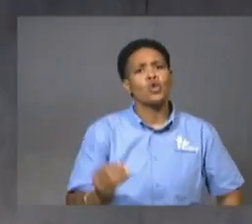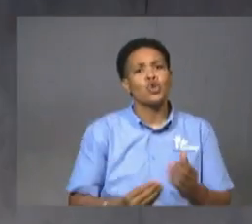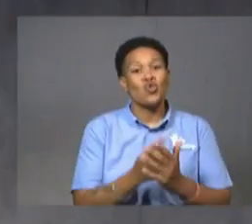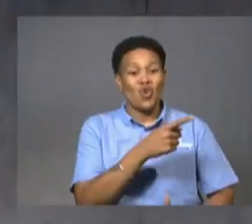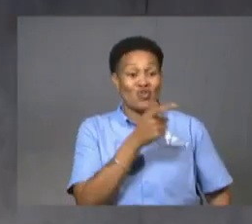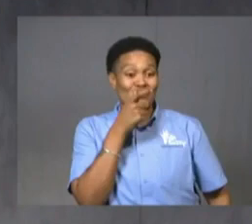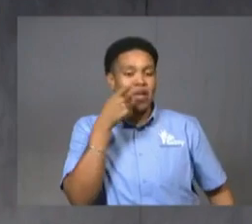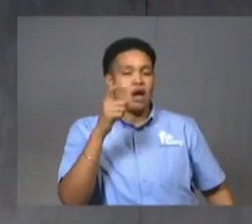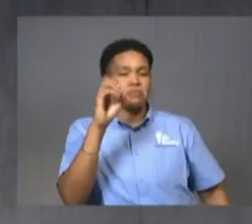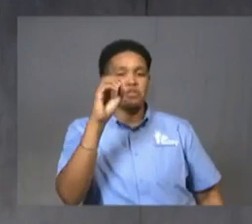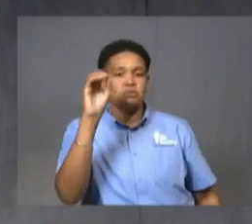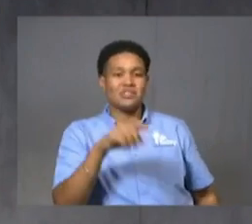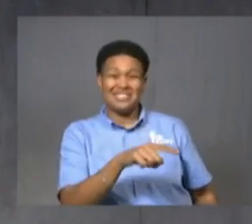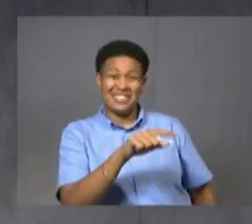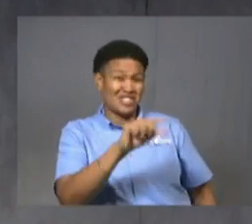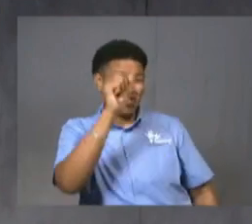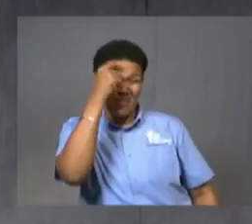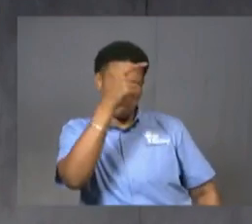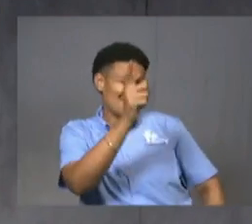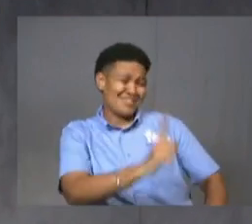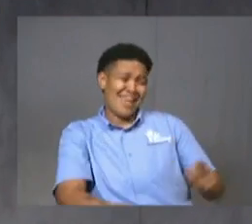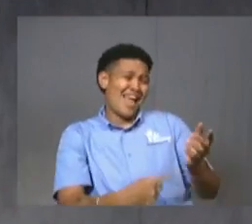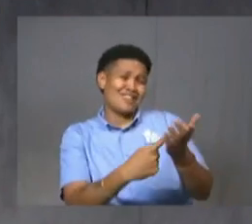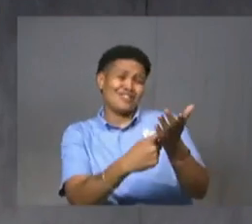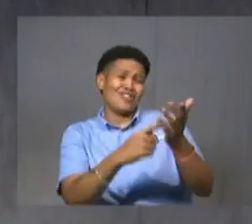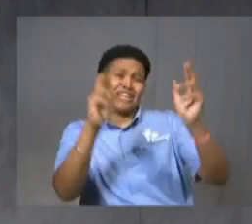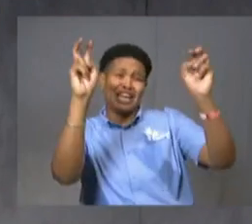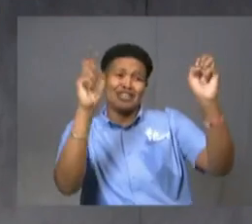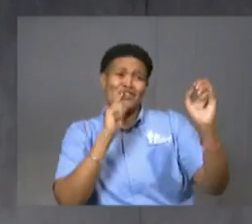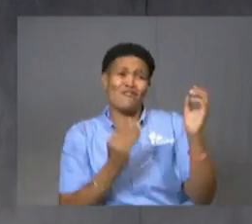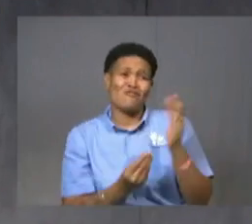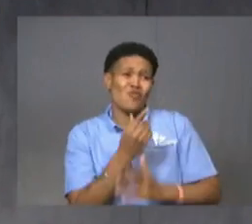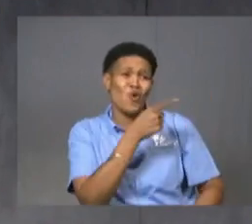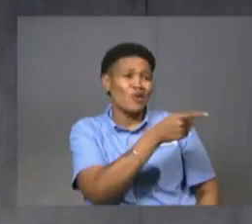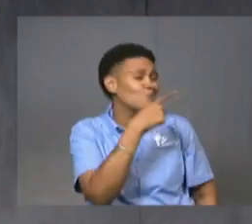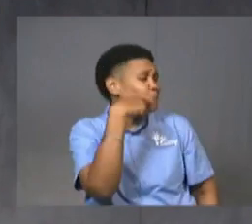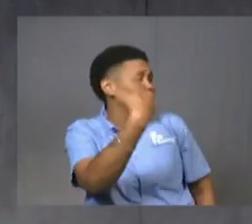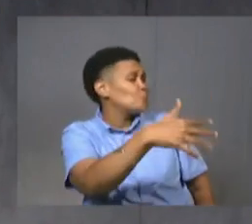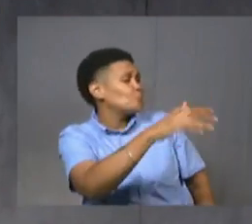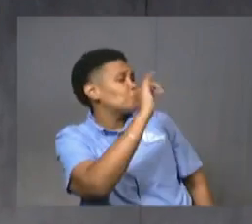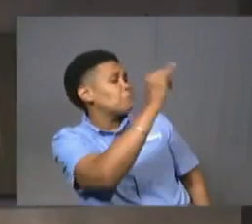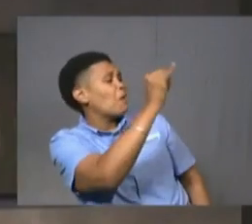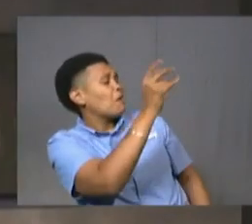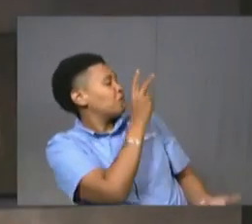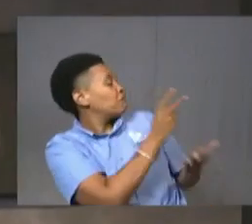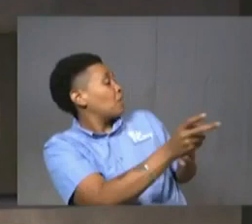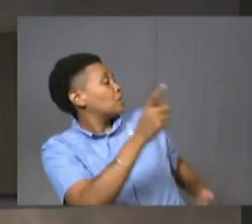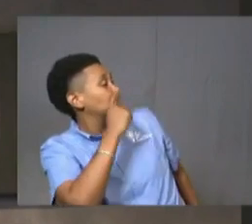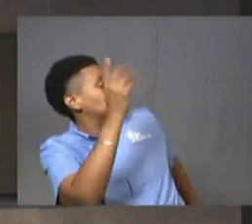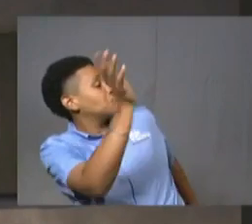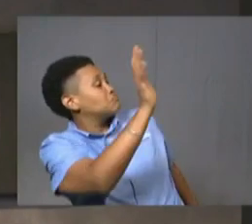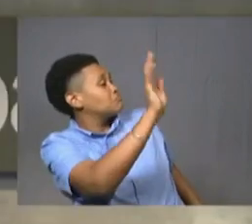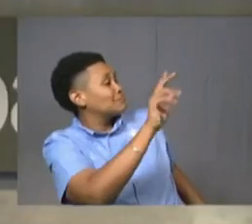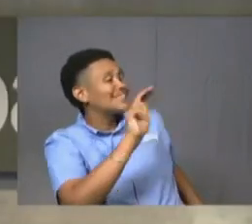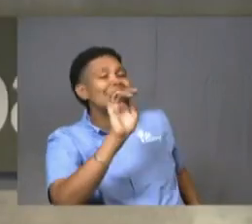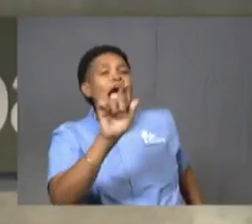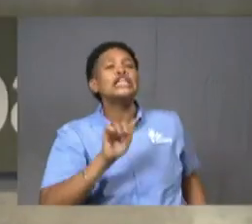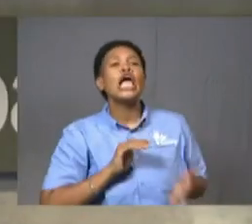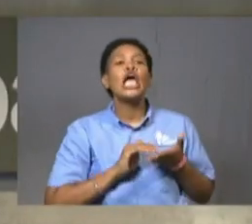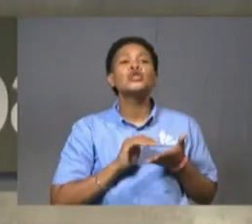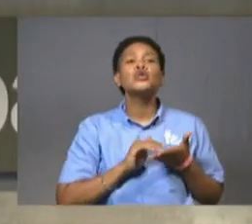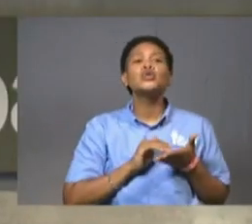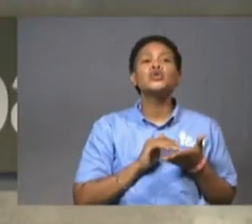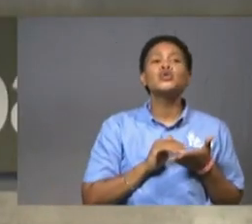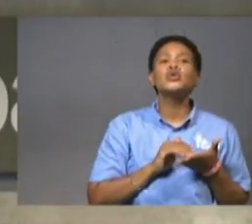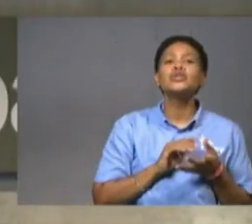This government has no credibility to discuss the issue of growth. They have been a colossal failure when it comes to growth. Nigel is trying to make excuses for